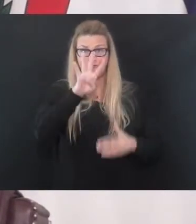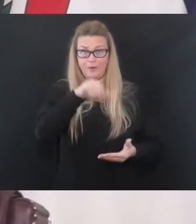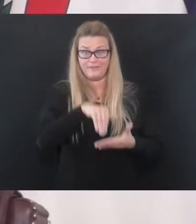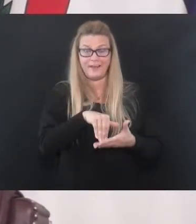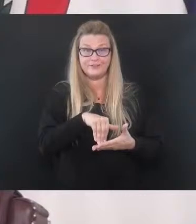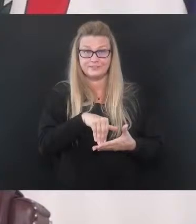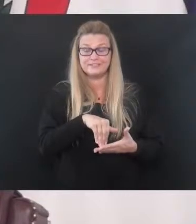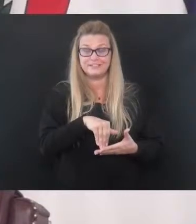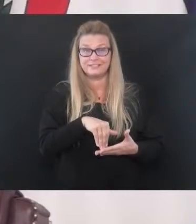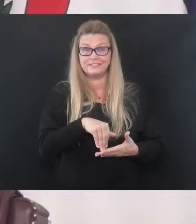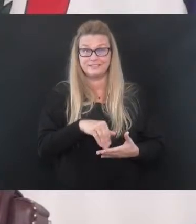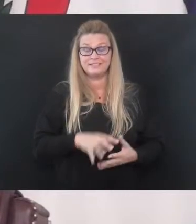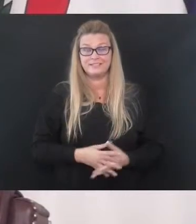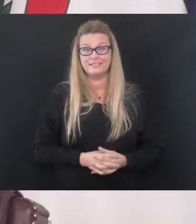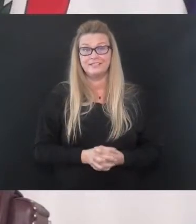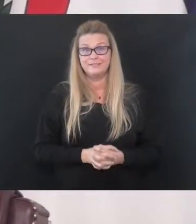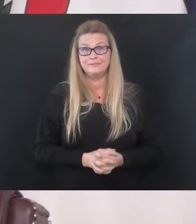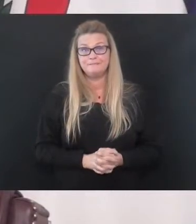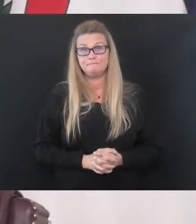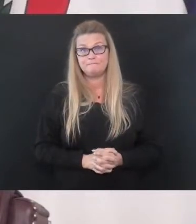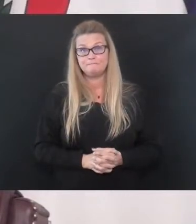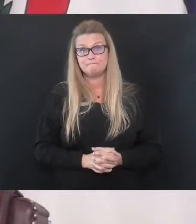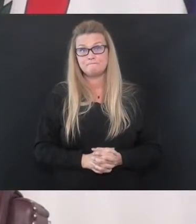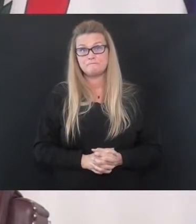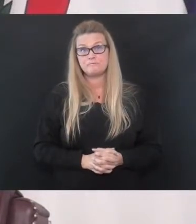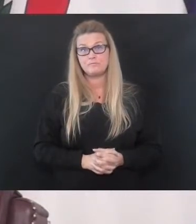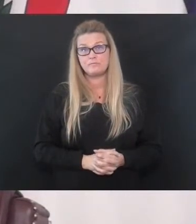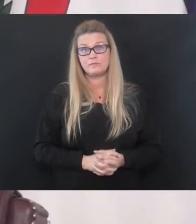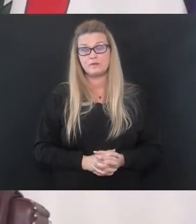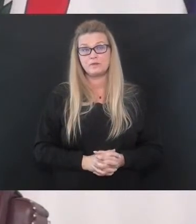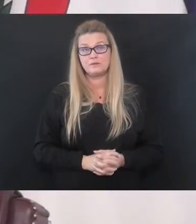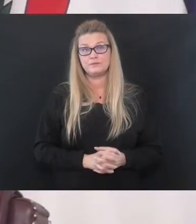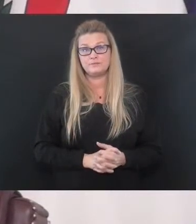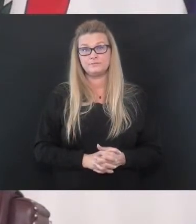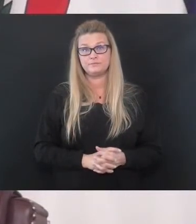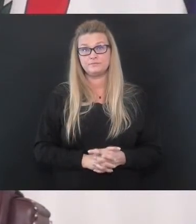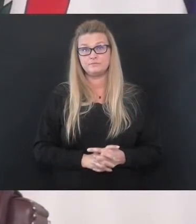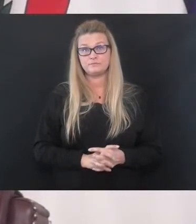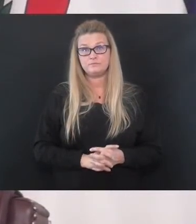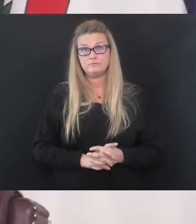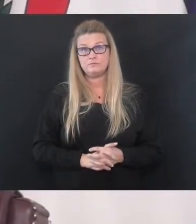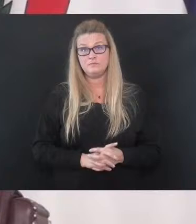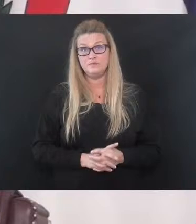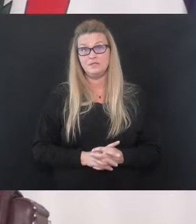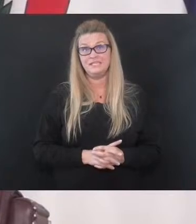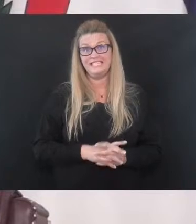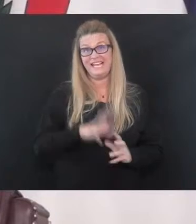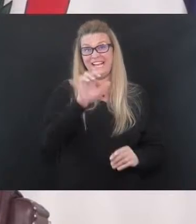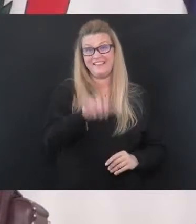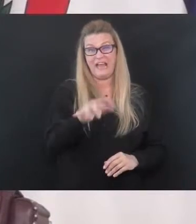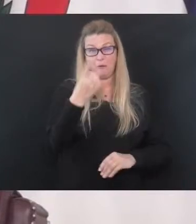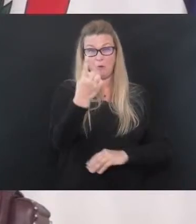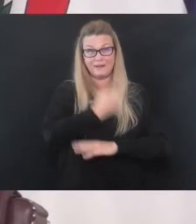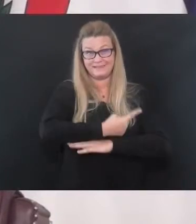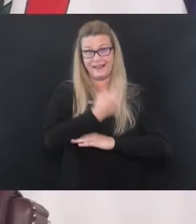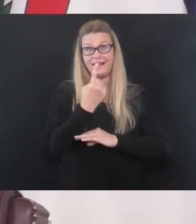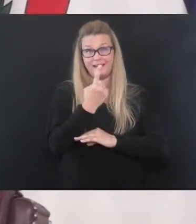great amount more than 4,000. For all practical purposes, Charles, that one